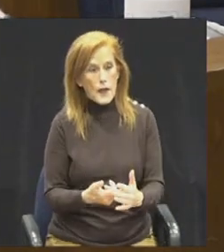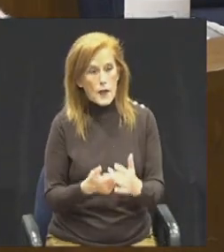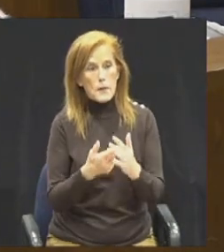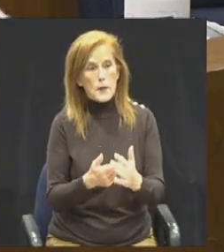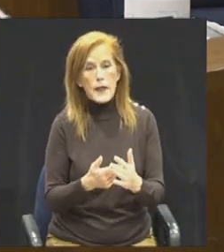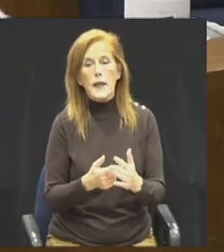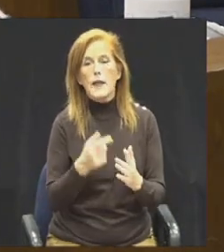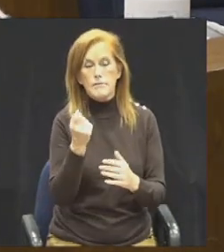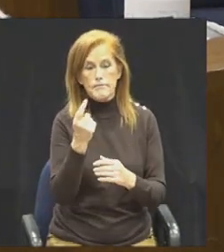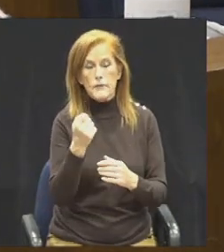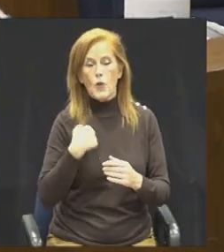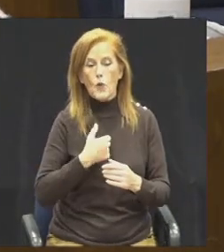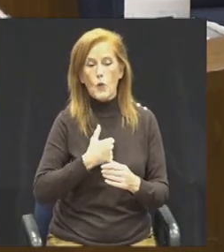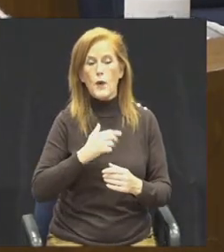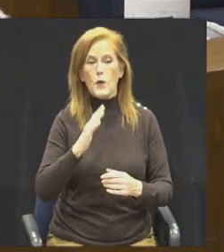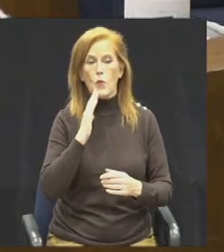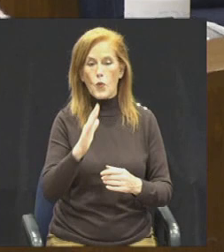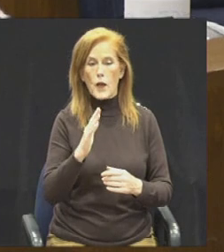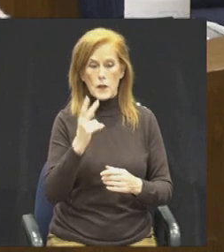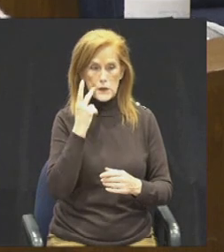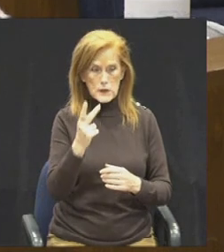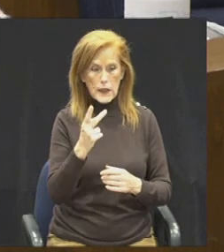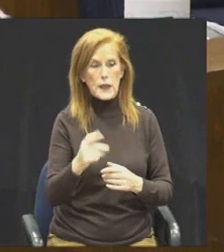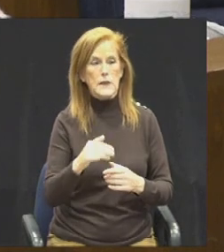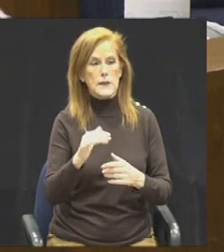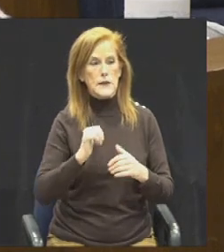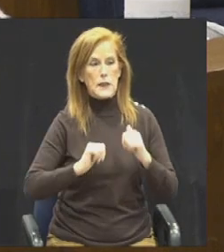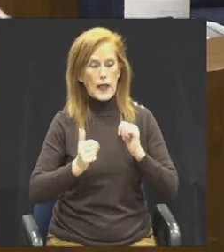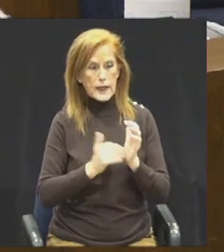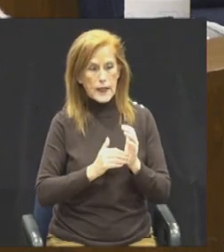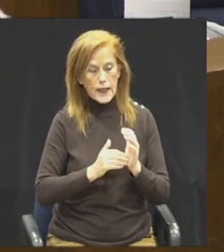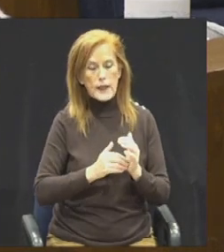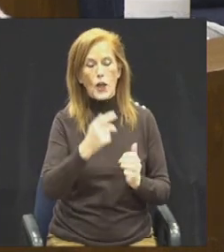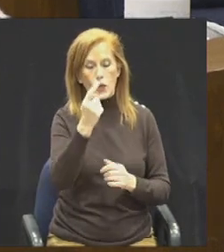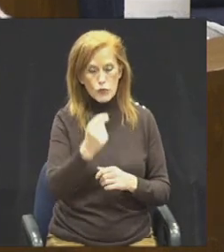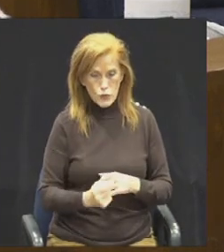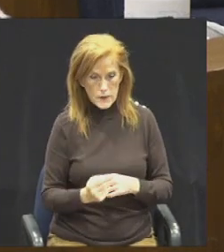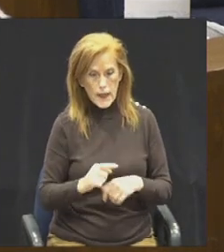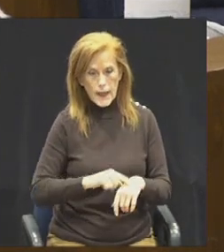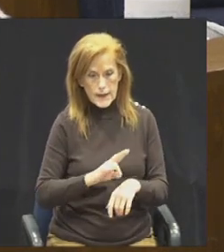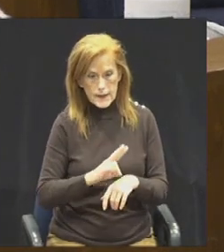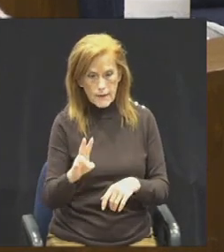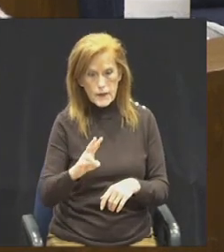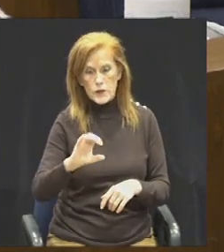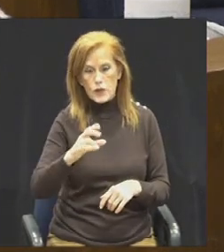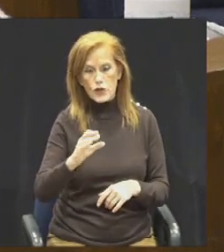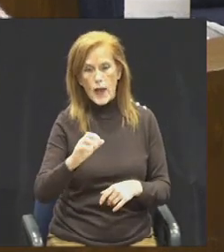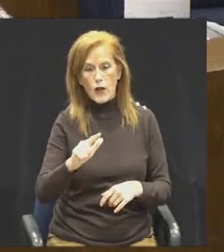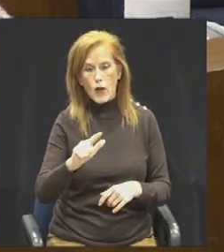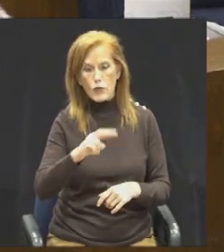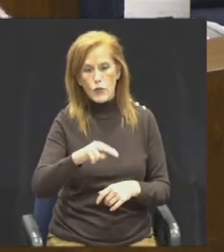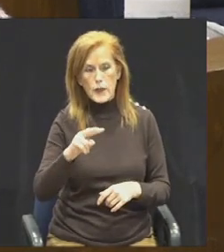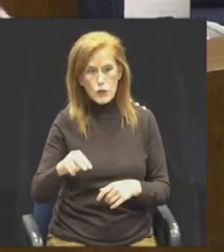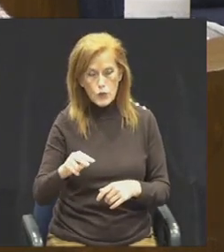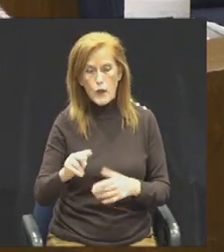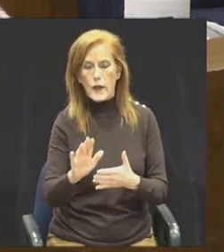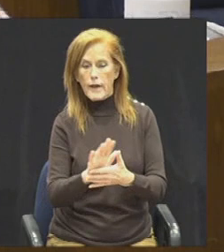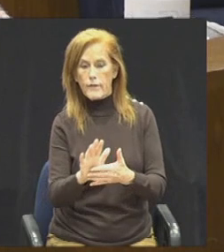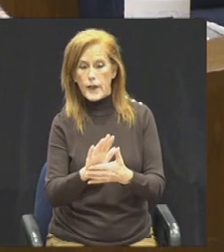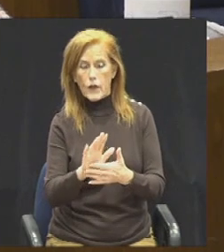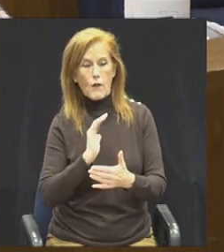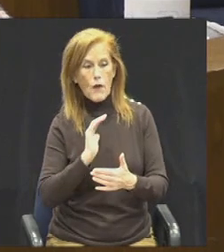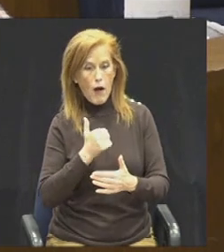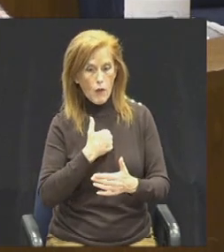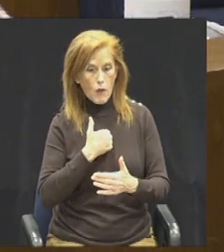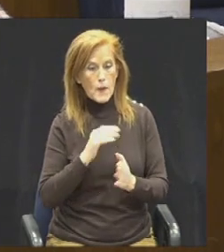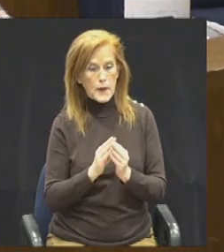this will be rebroadcast at 7 p.m. every Tuesday on Channel 22. And video of our meetings can